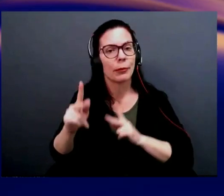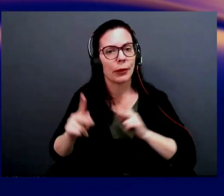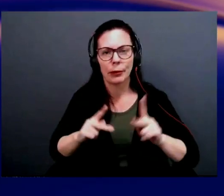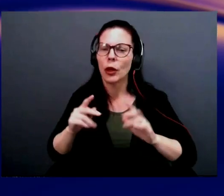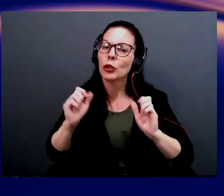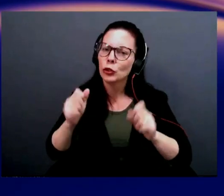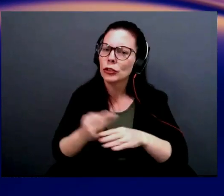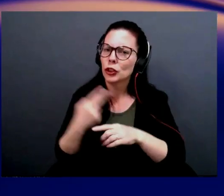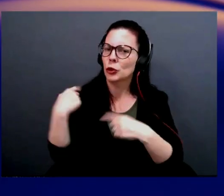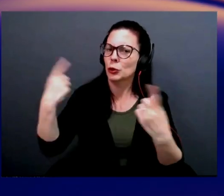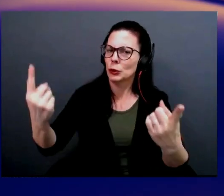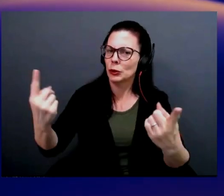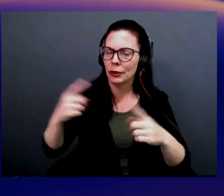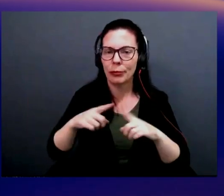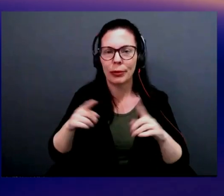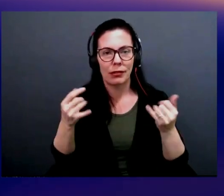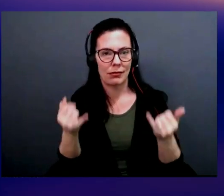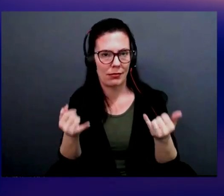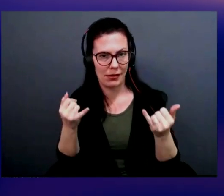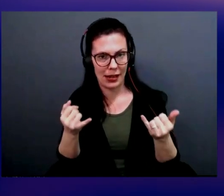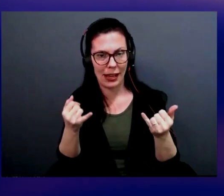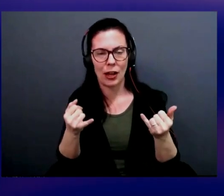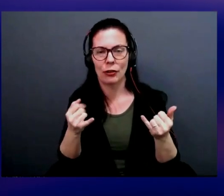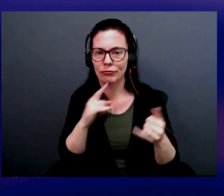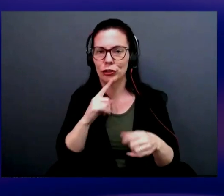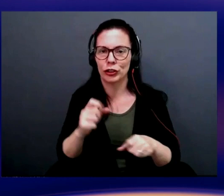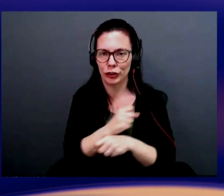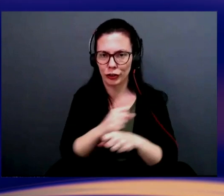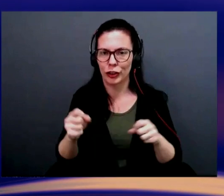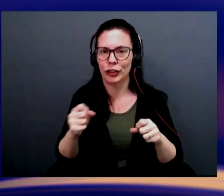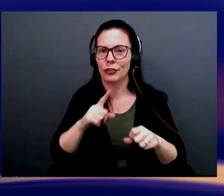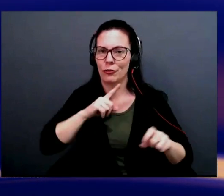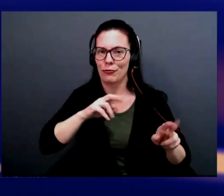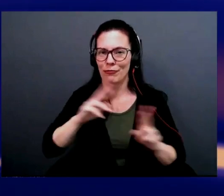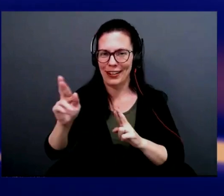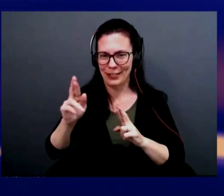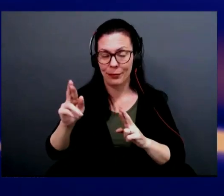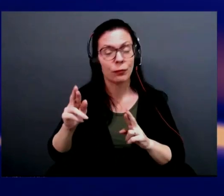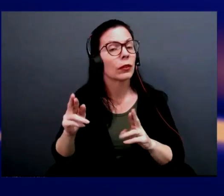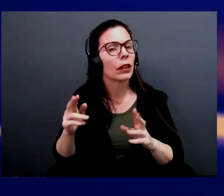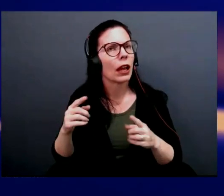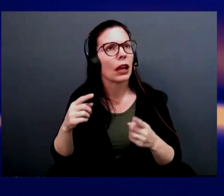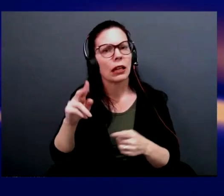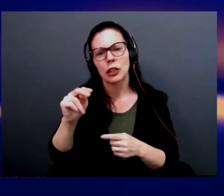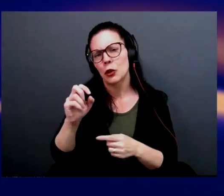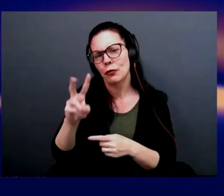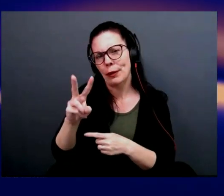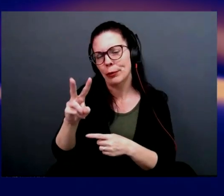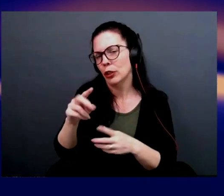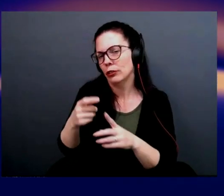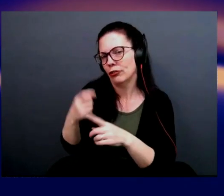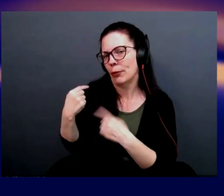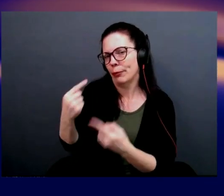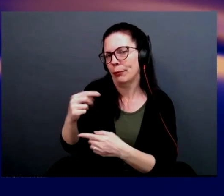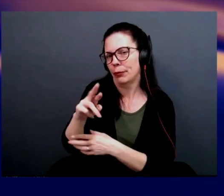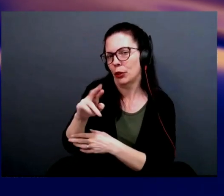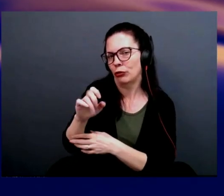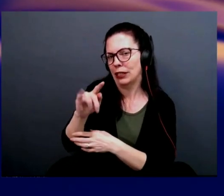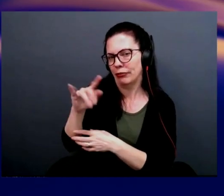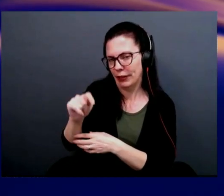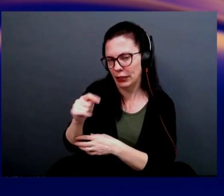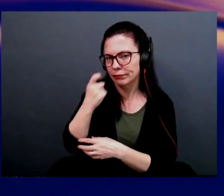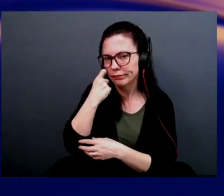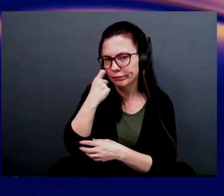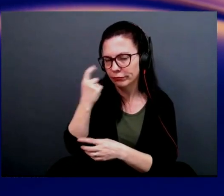using it for a while, but now it's for sure ready to go. And since basically November, since reInvent, we've been hearing a lot of